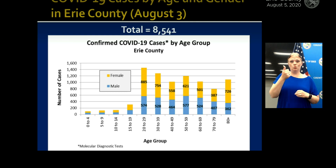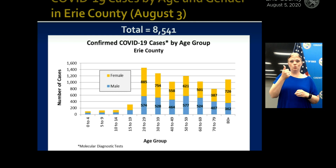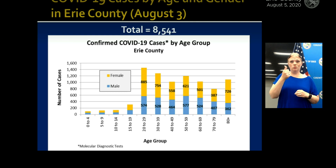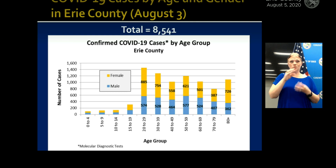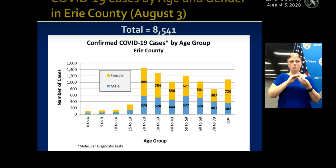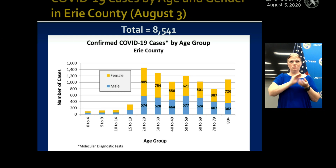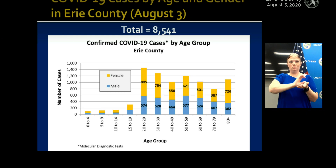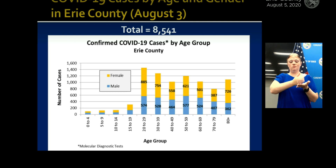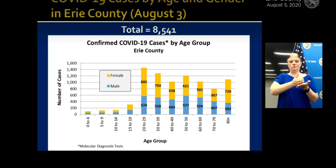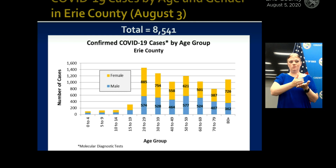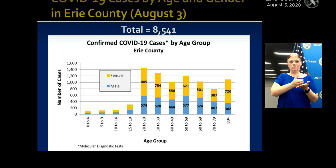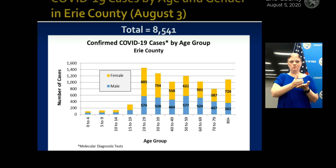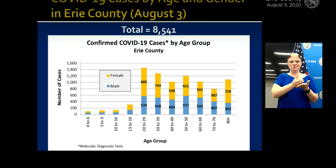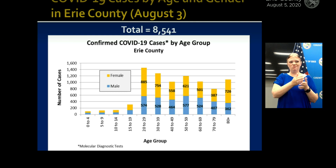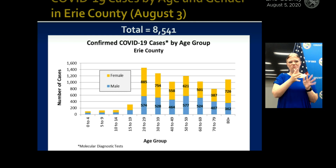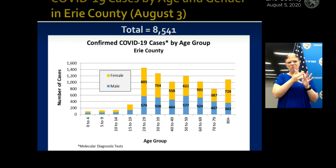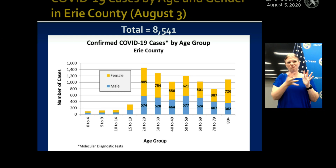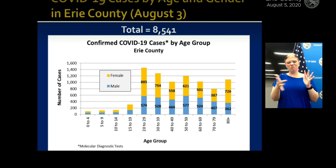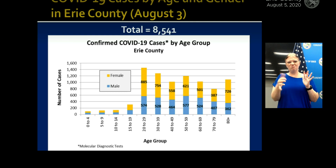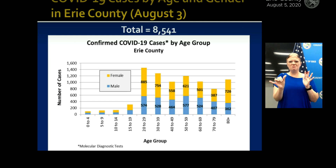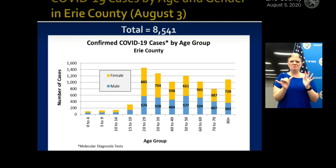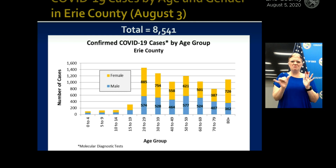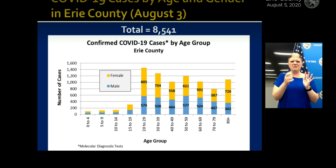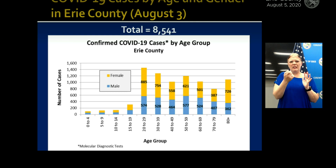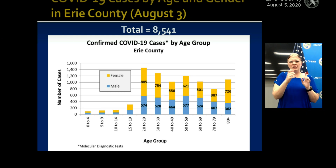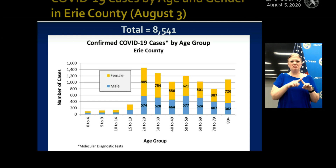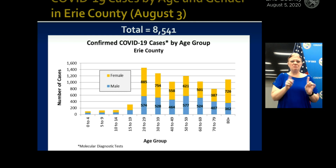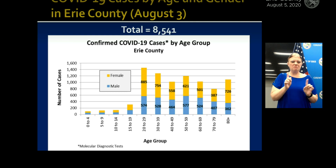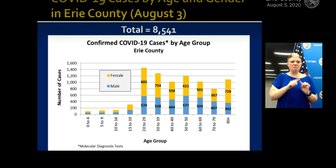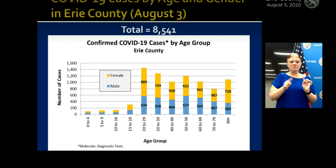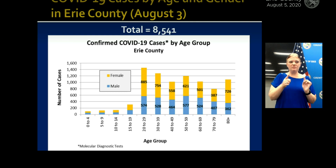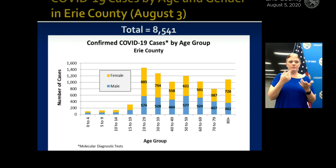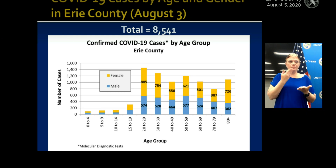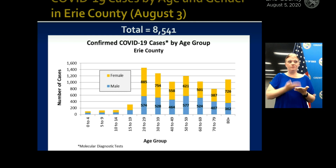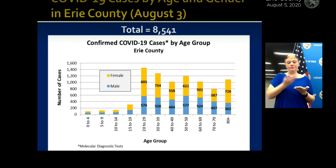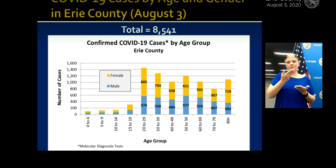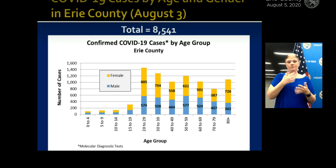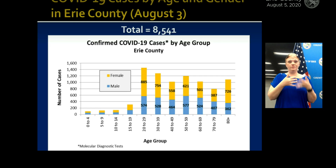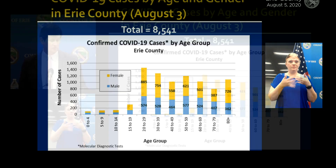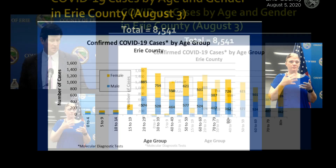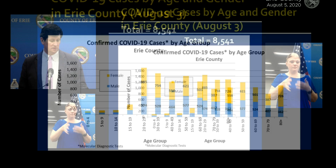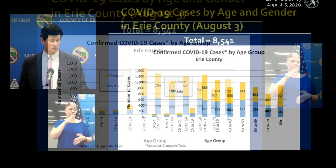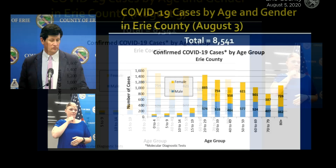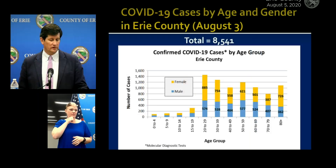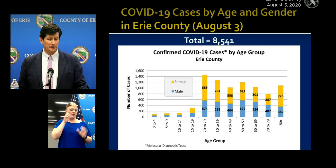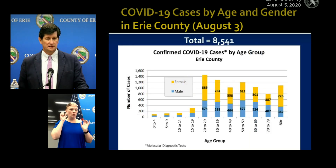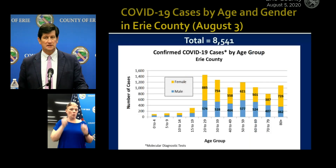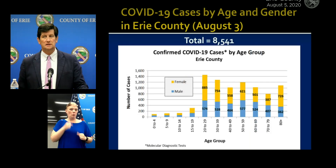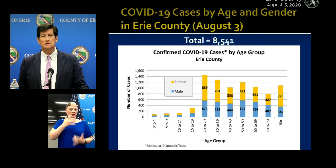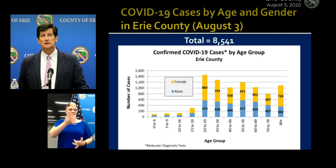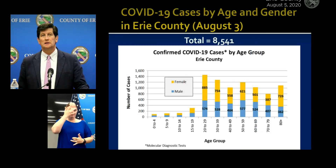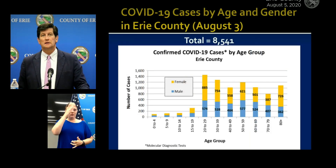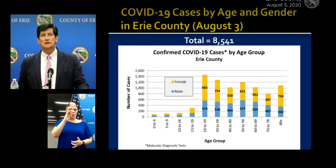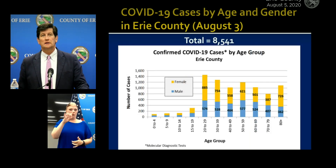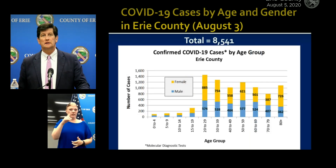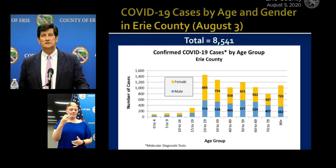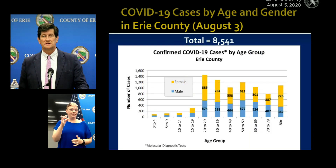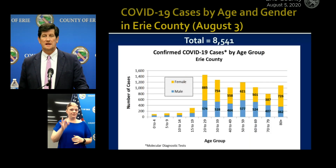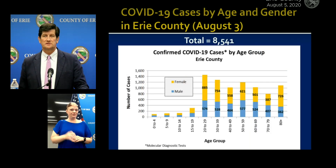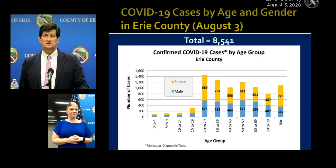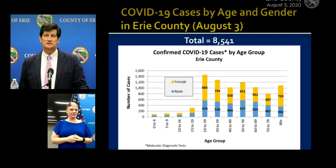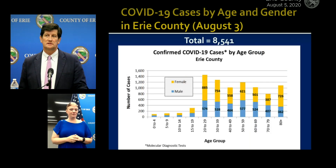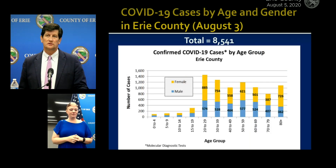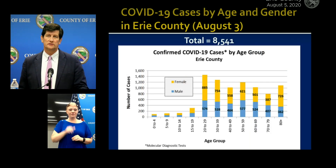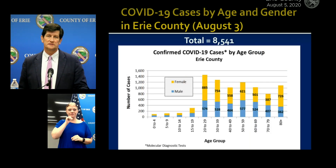all fairly similar, slight differences. This just goes to show that regardless of your age, you can catch COVID-19. It's